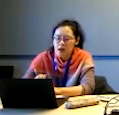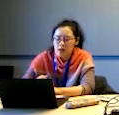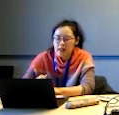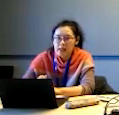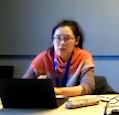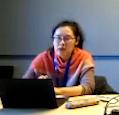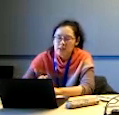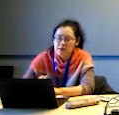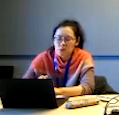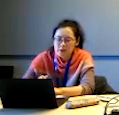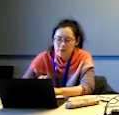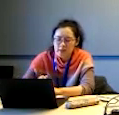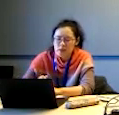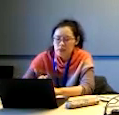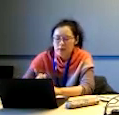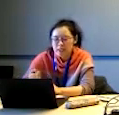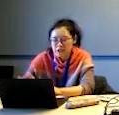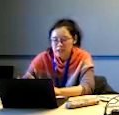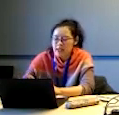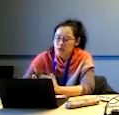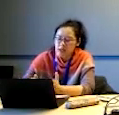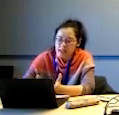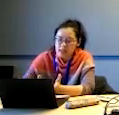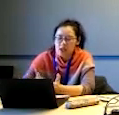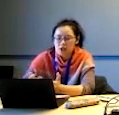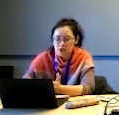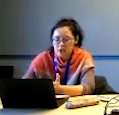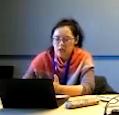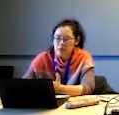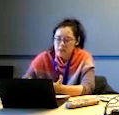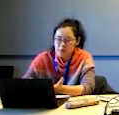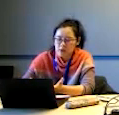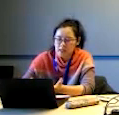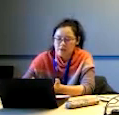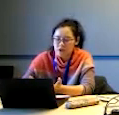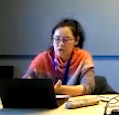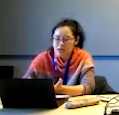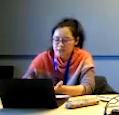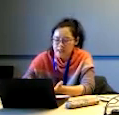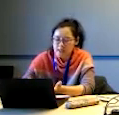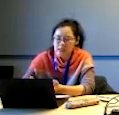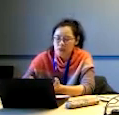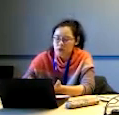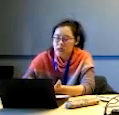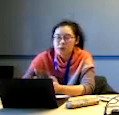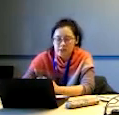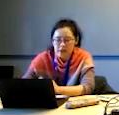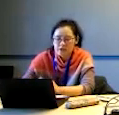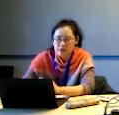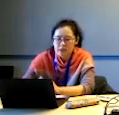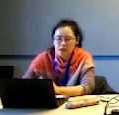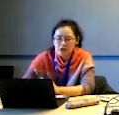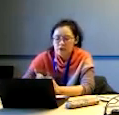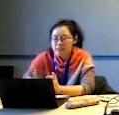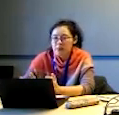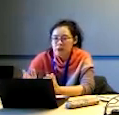an online interactive workspace where patients can create, share, and manipulate visual assets in real time with